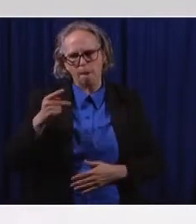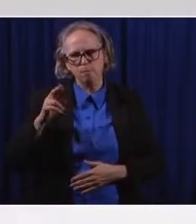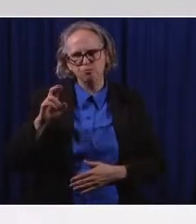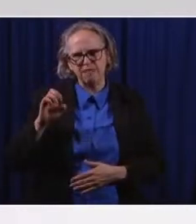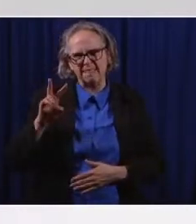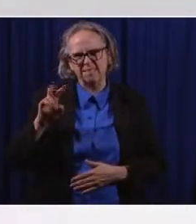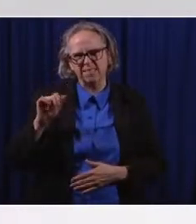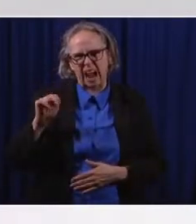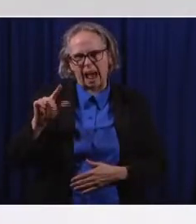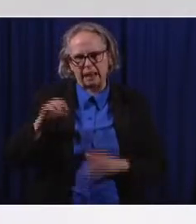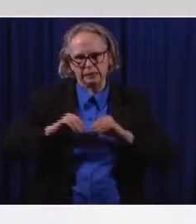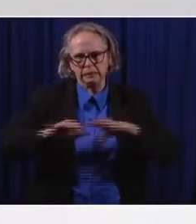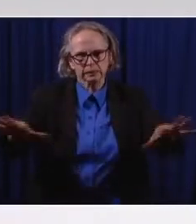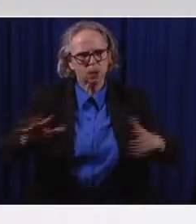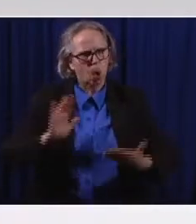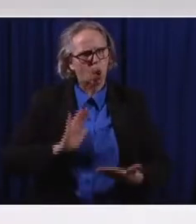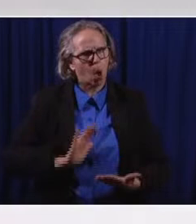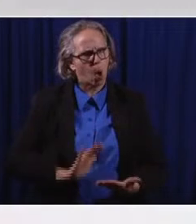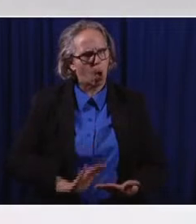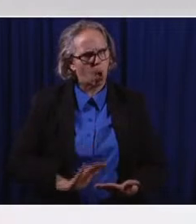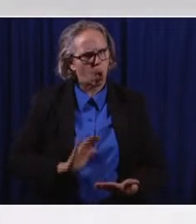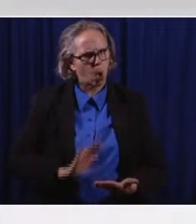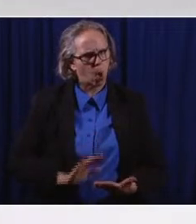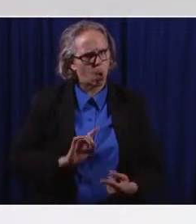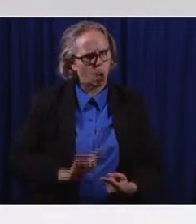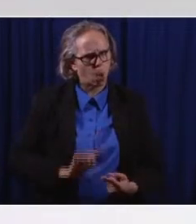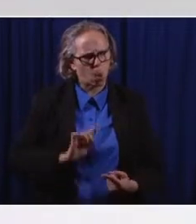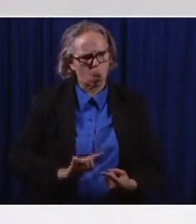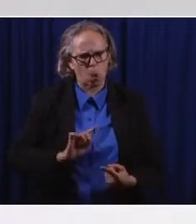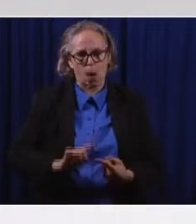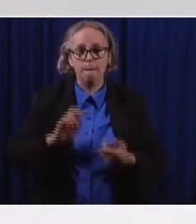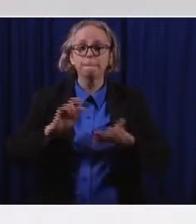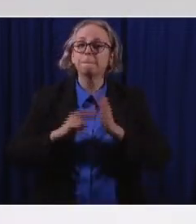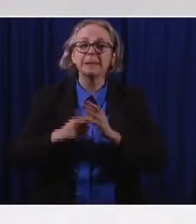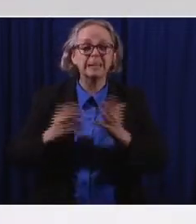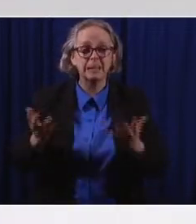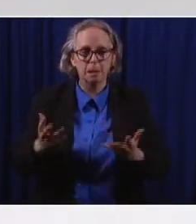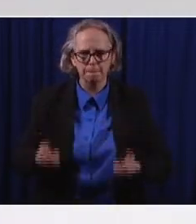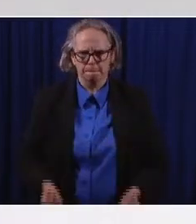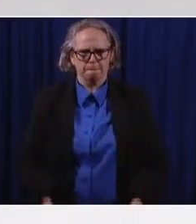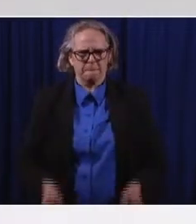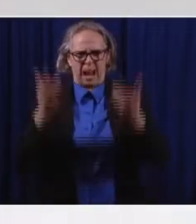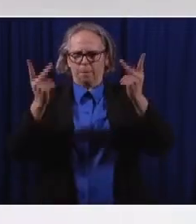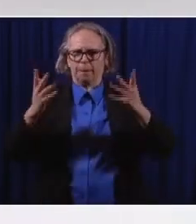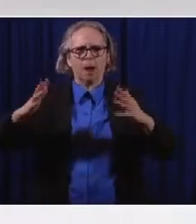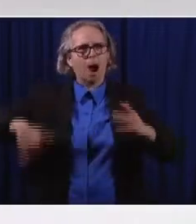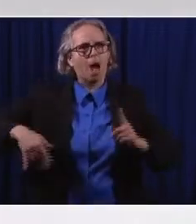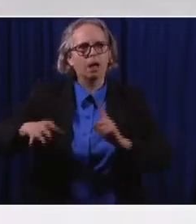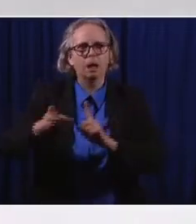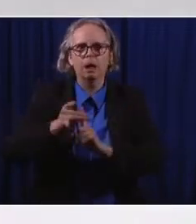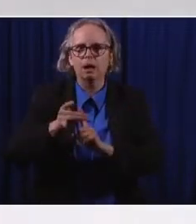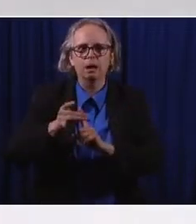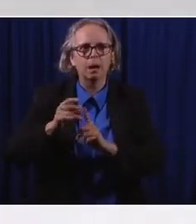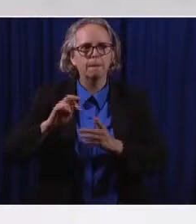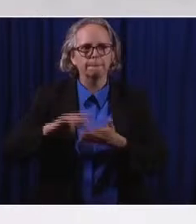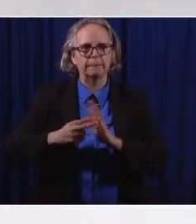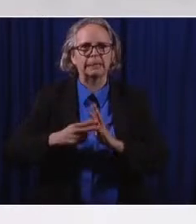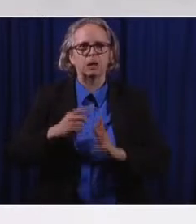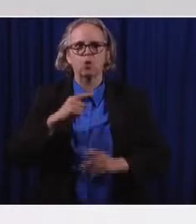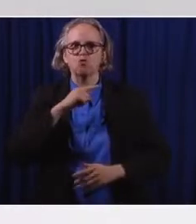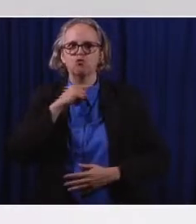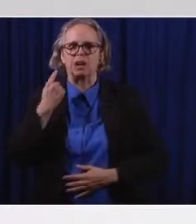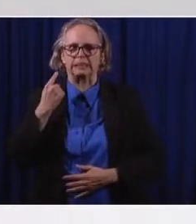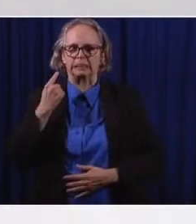course, is that means many more people are still susceptible to infection. So just to convert some of our prevalence